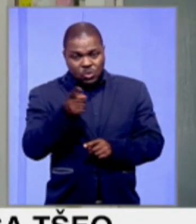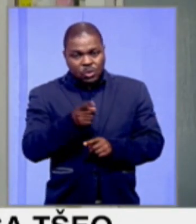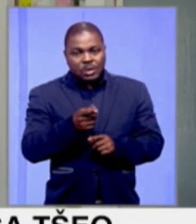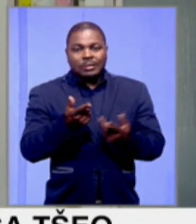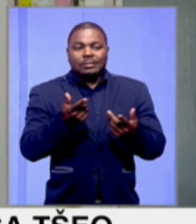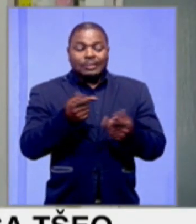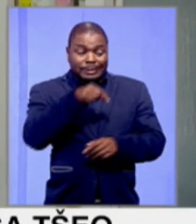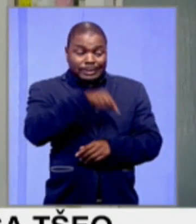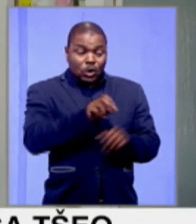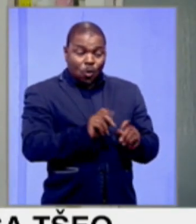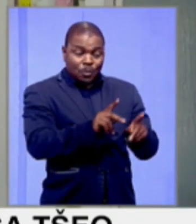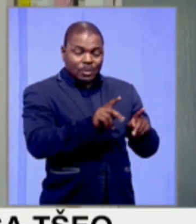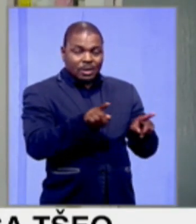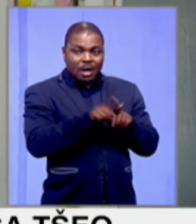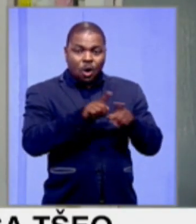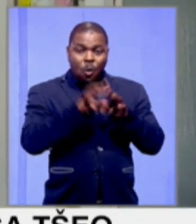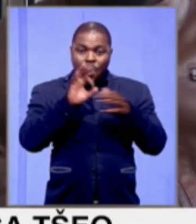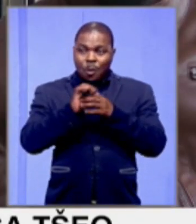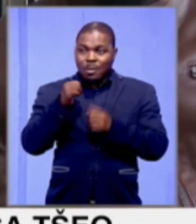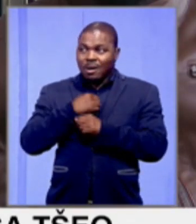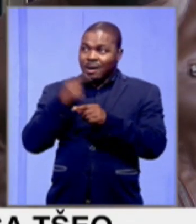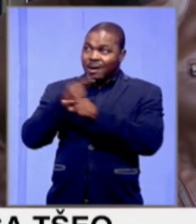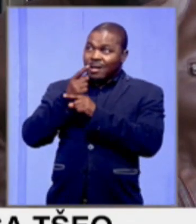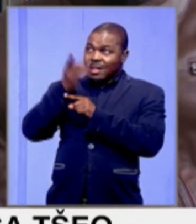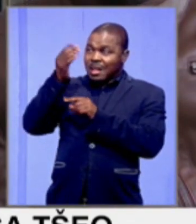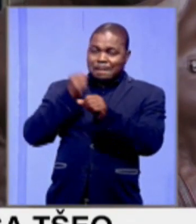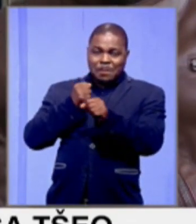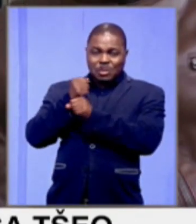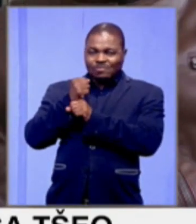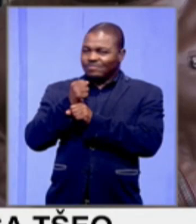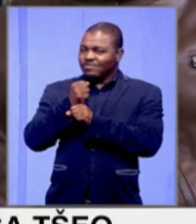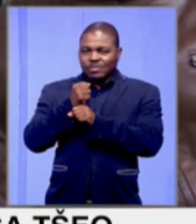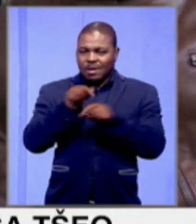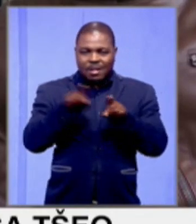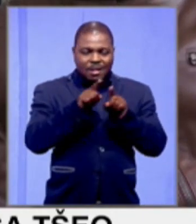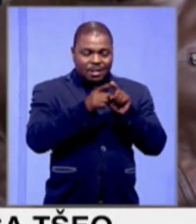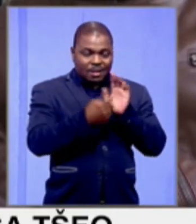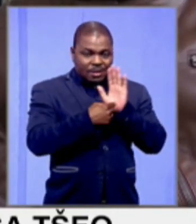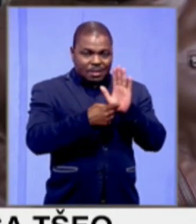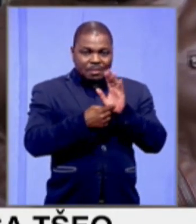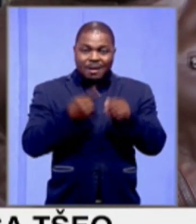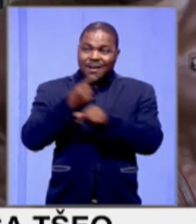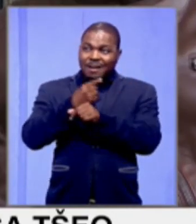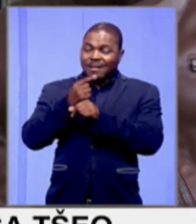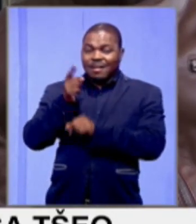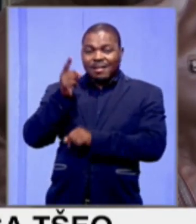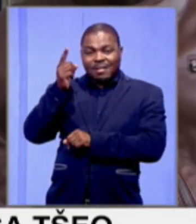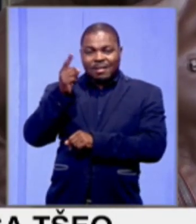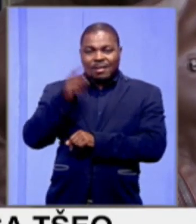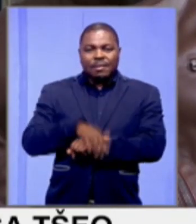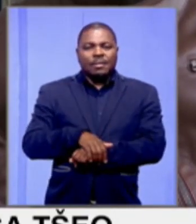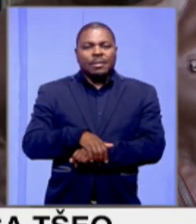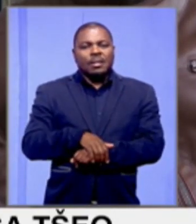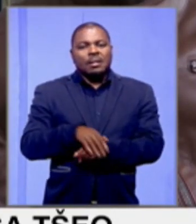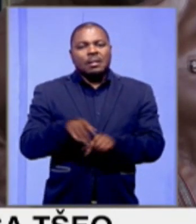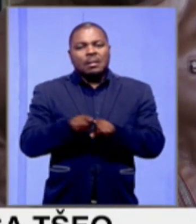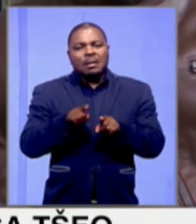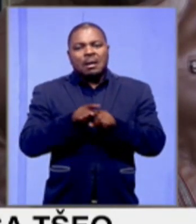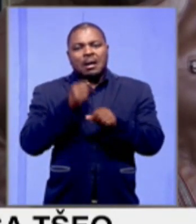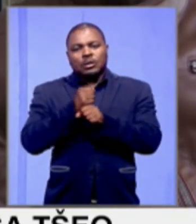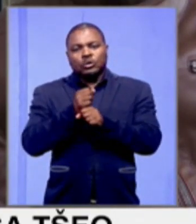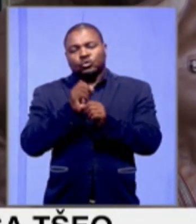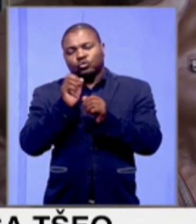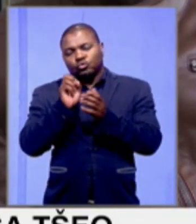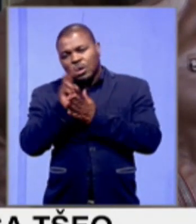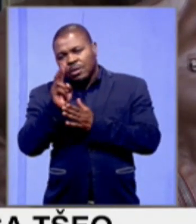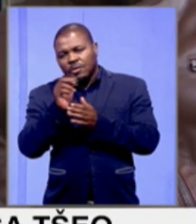way at back home in Ghana. Like here, for instance, in Ghana, when they say grade 12 or grade 11, when you are